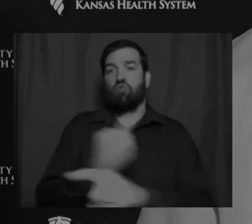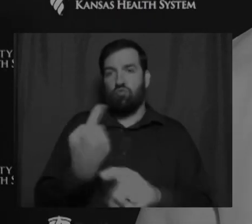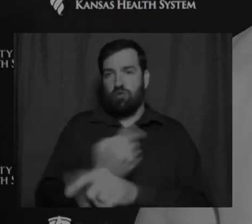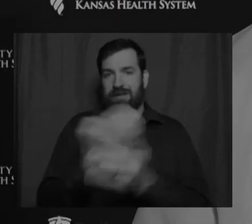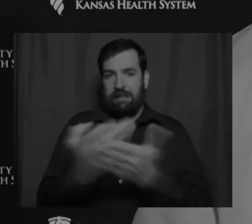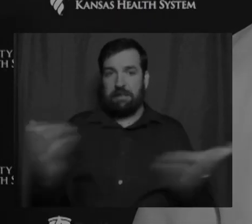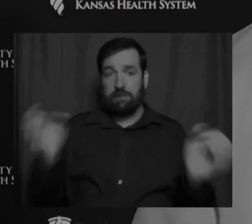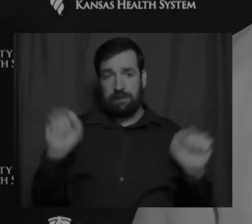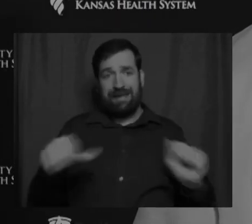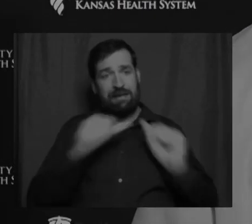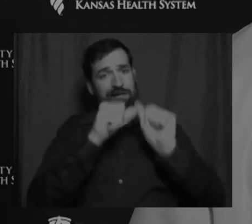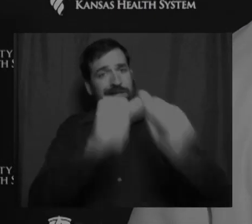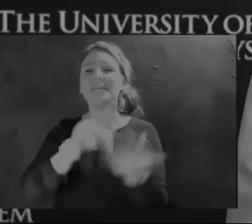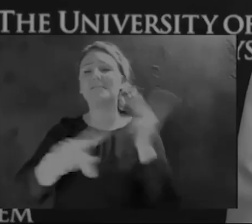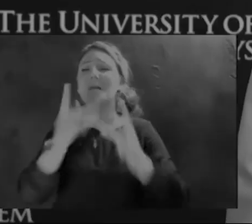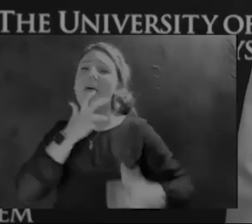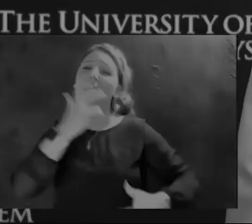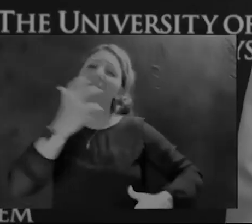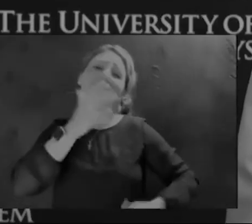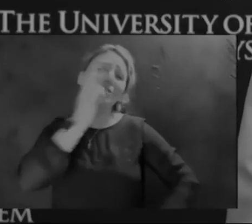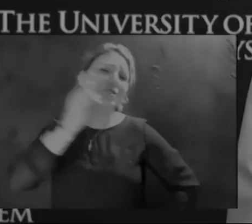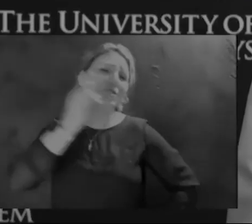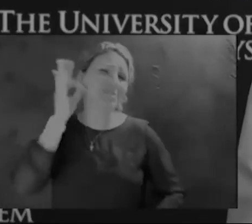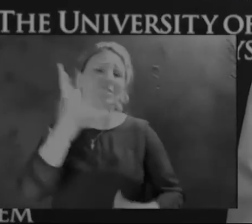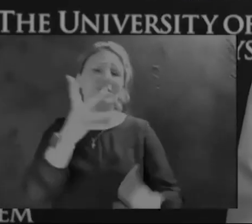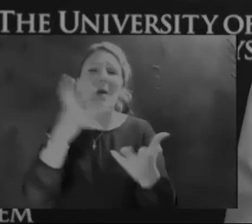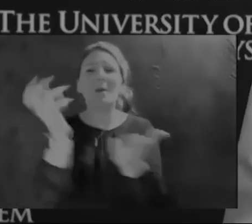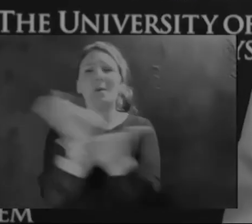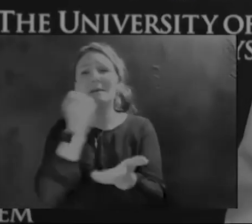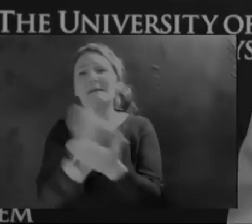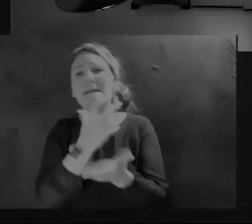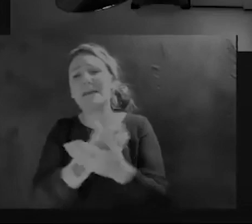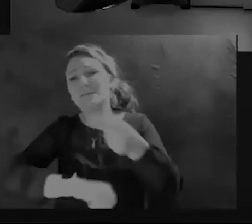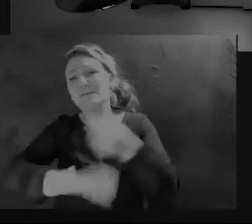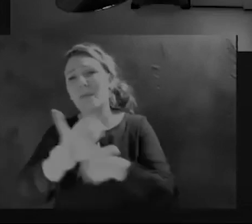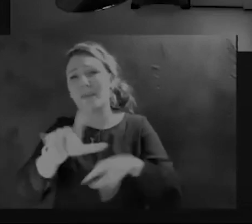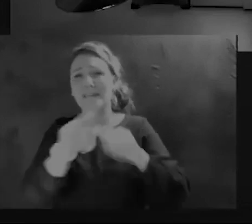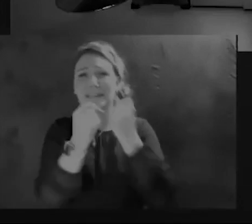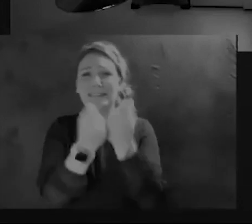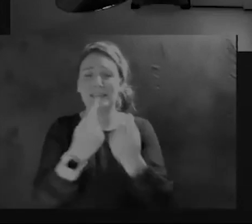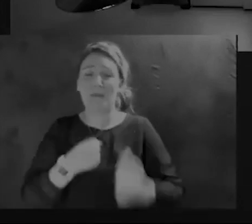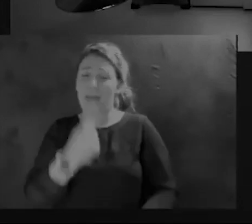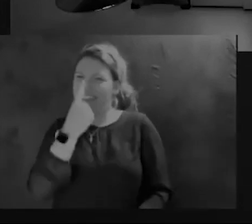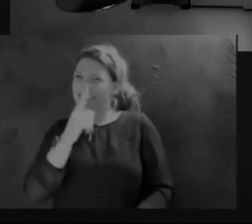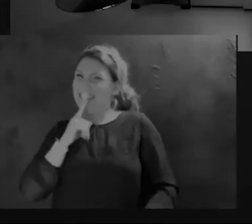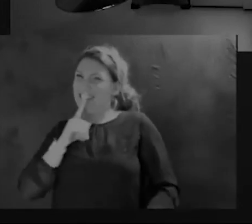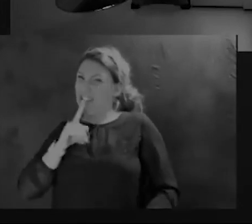mics with Dr. Stites podcasts. Now, everywhere podcasts are available.